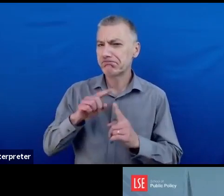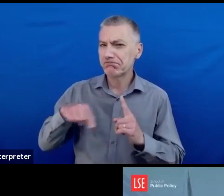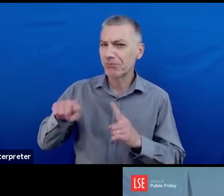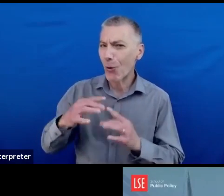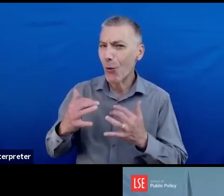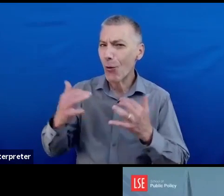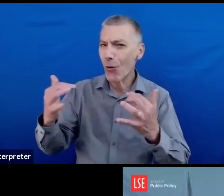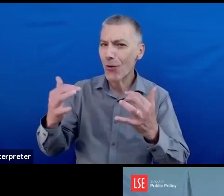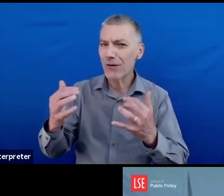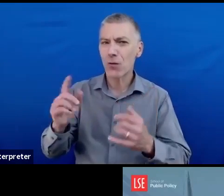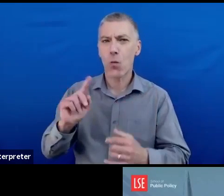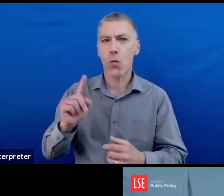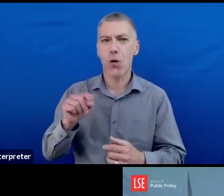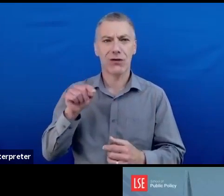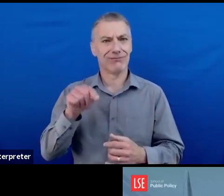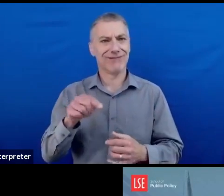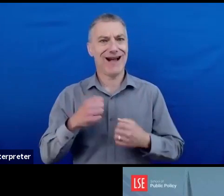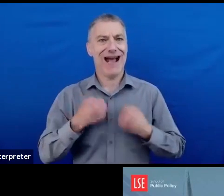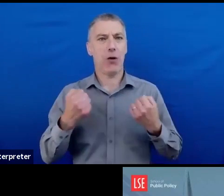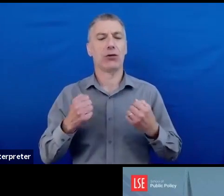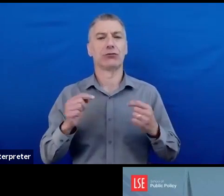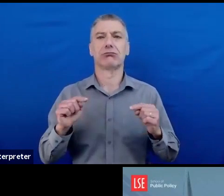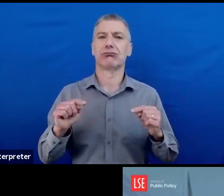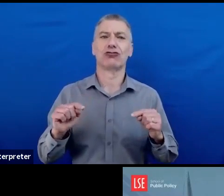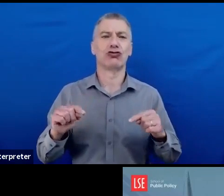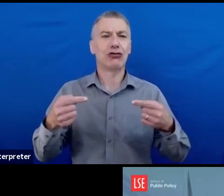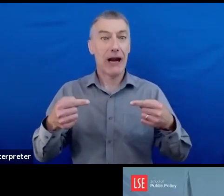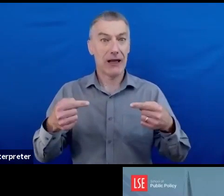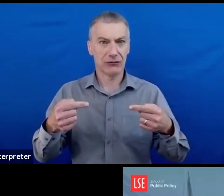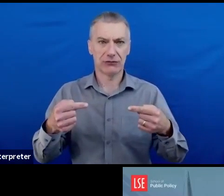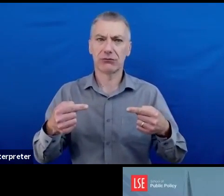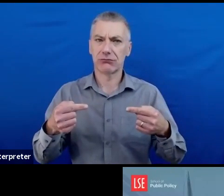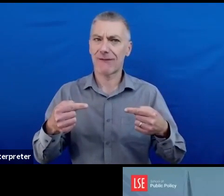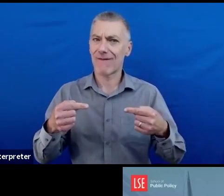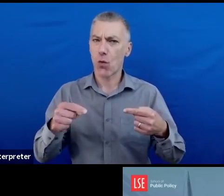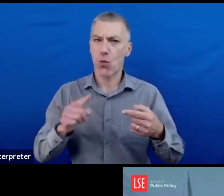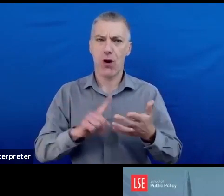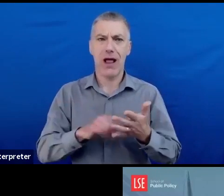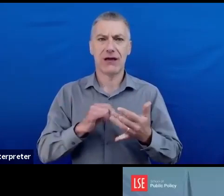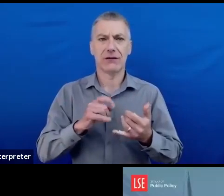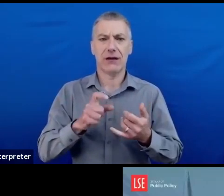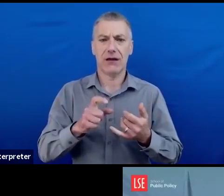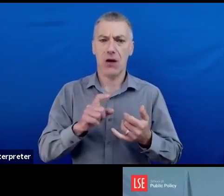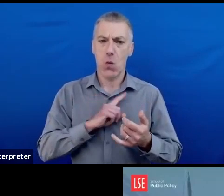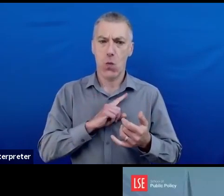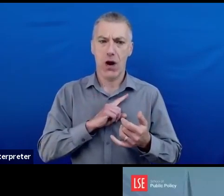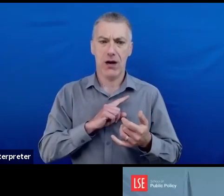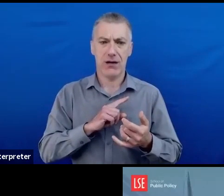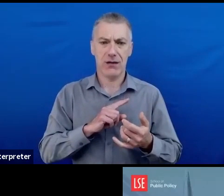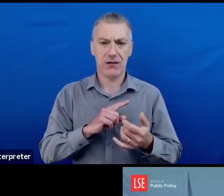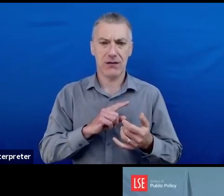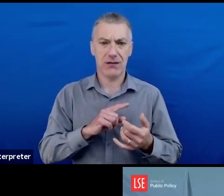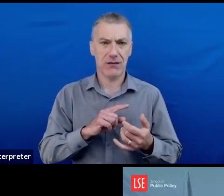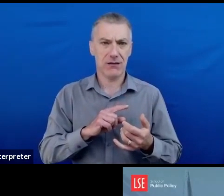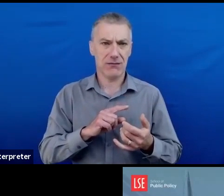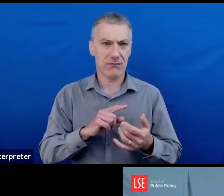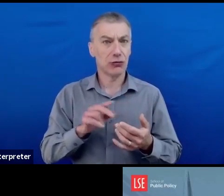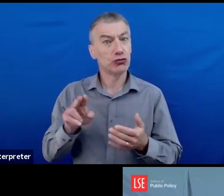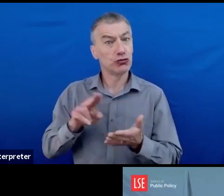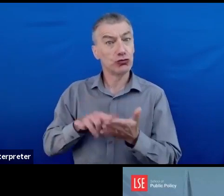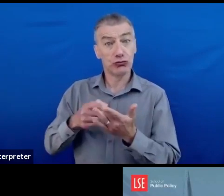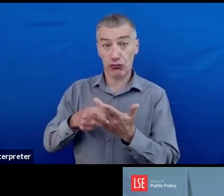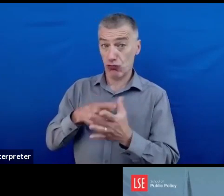for all of us the magnitude of the challenge of LSELACIR, because as Nora highlighted, you know, increases